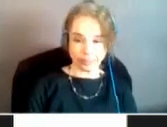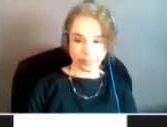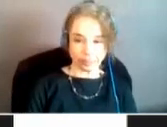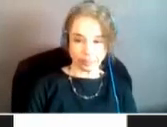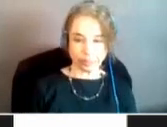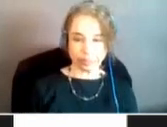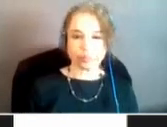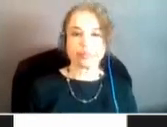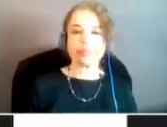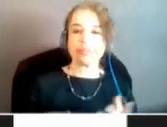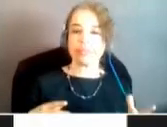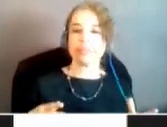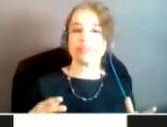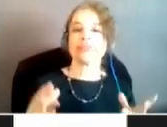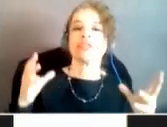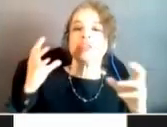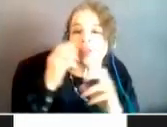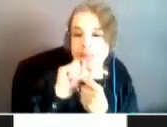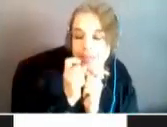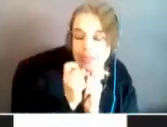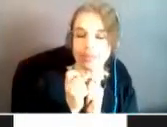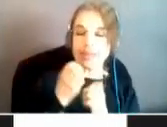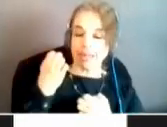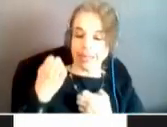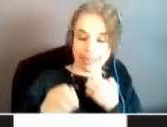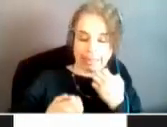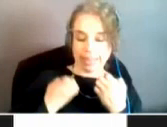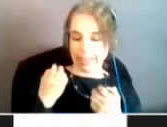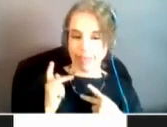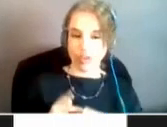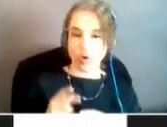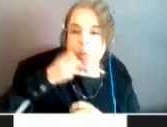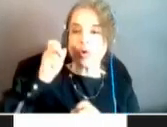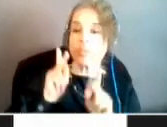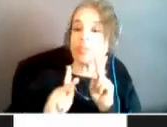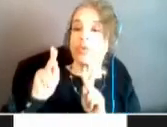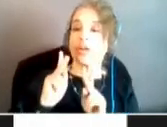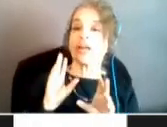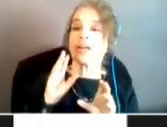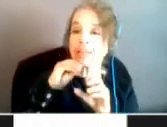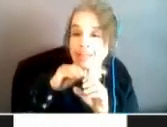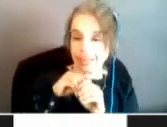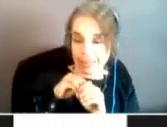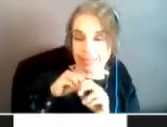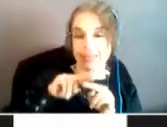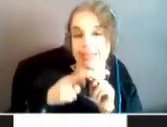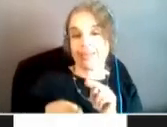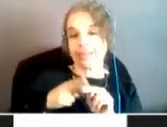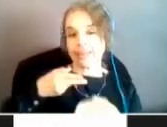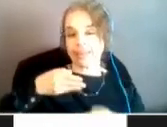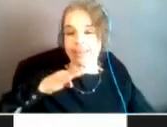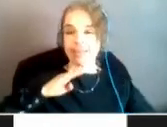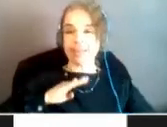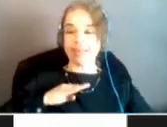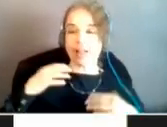Bereavement is associated with changes in social and emotional factors in older people, including a decrease in satisfaction